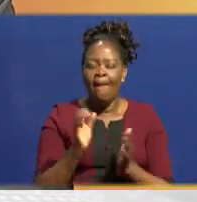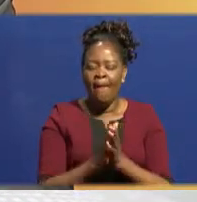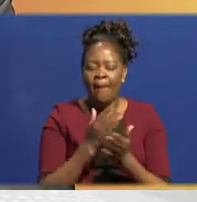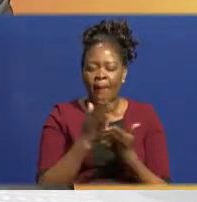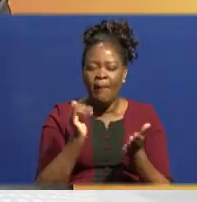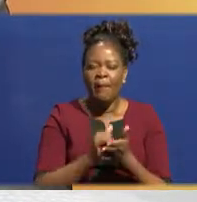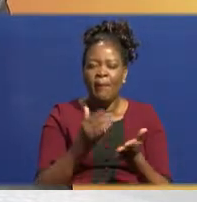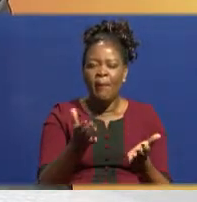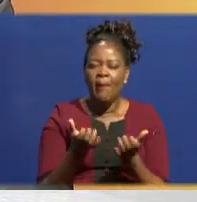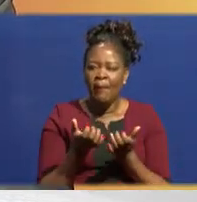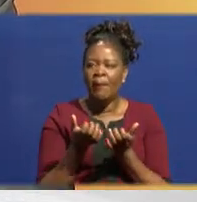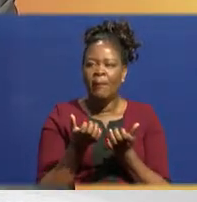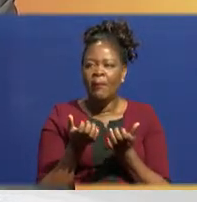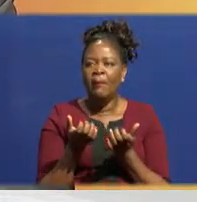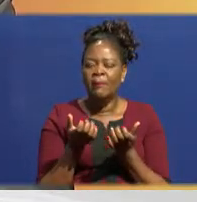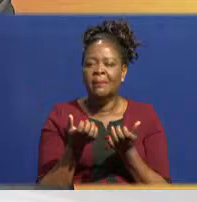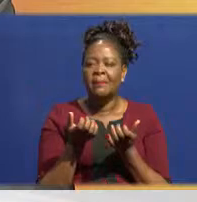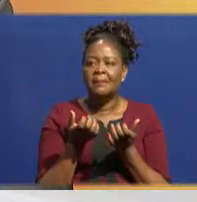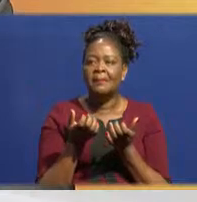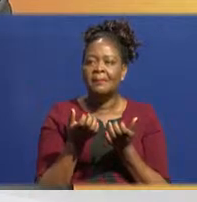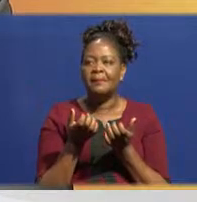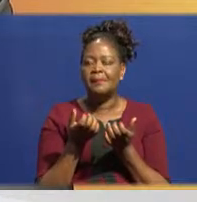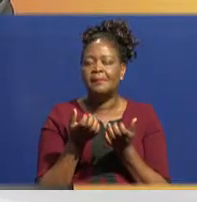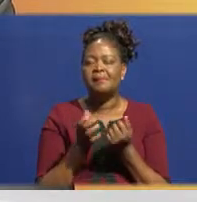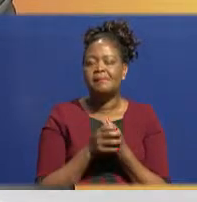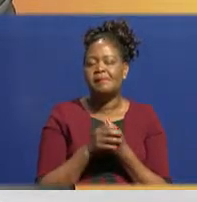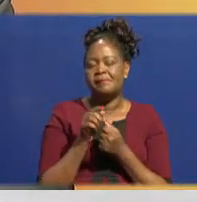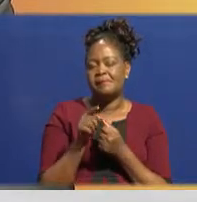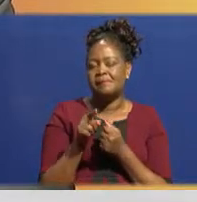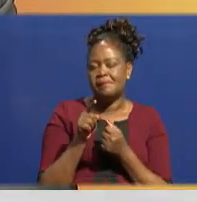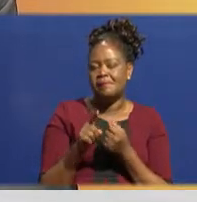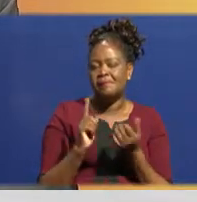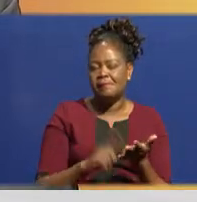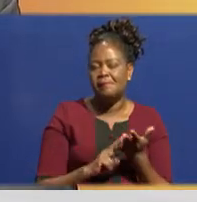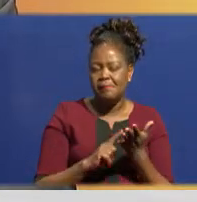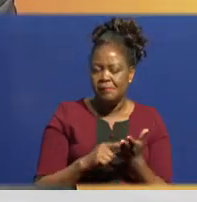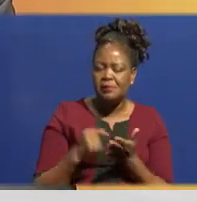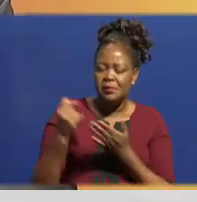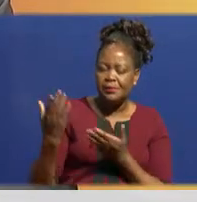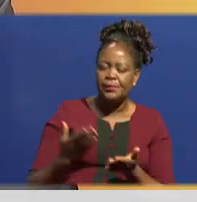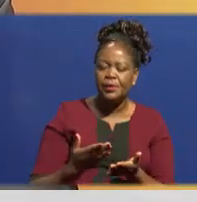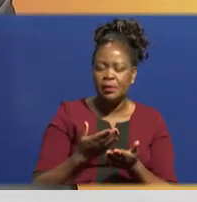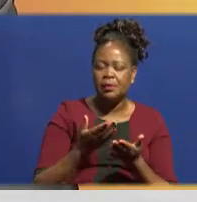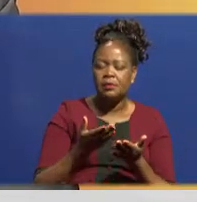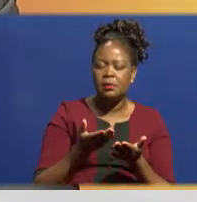will require a plebiscite I think will be brought before the Kenyan people